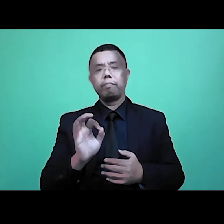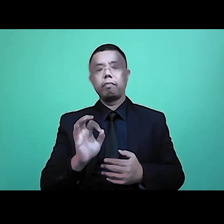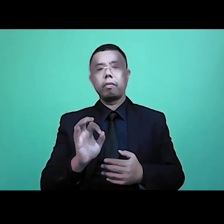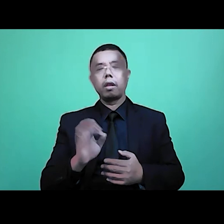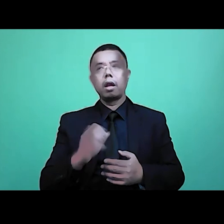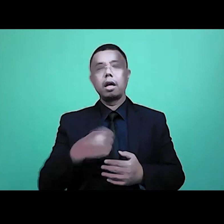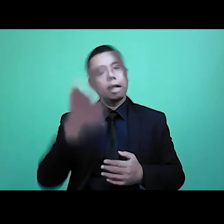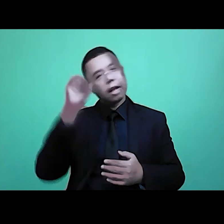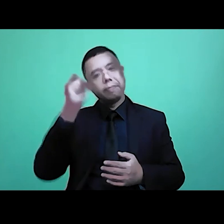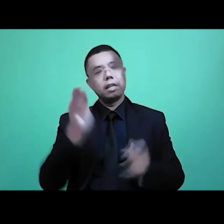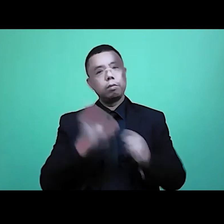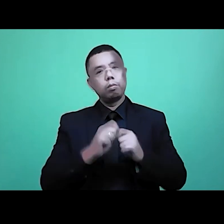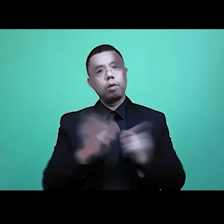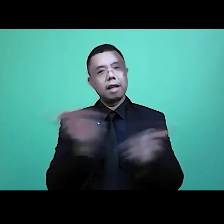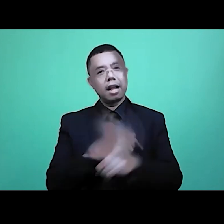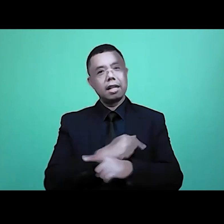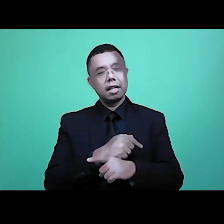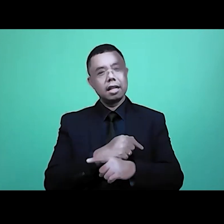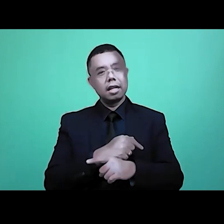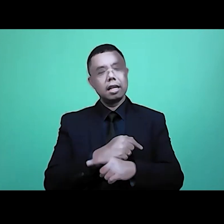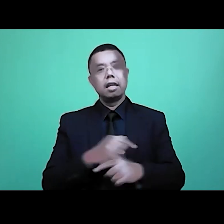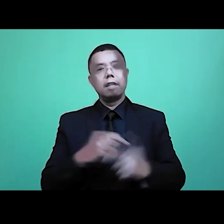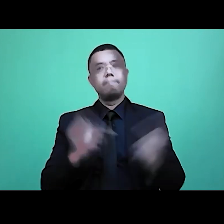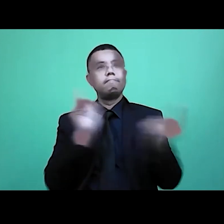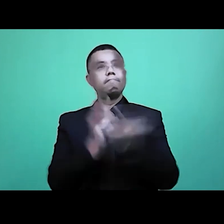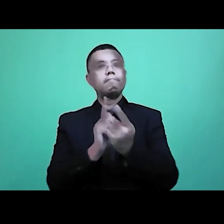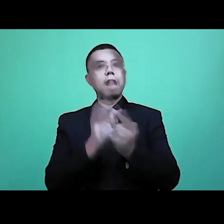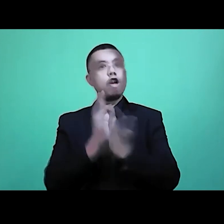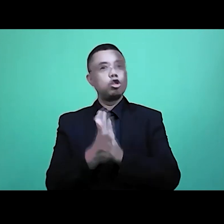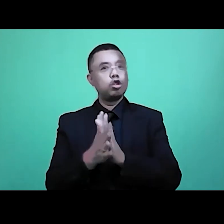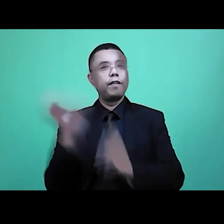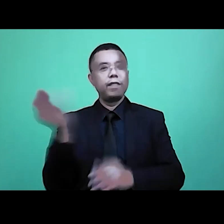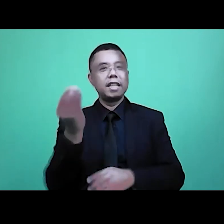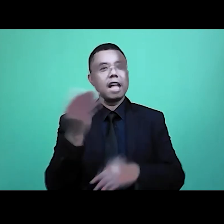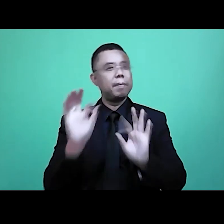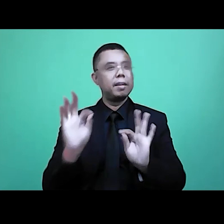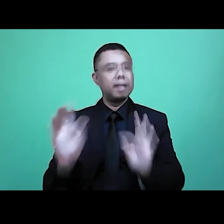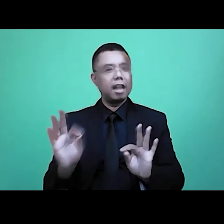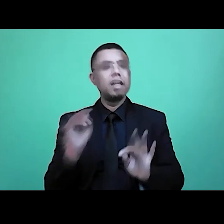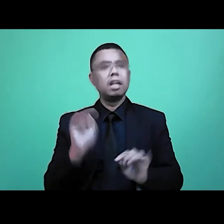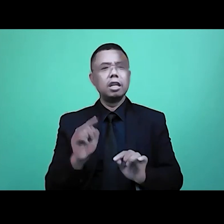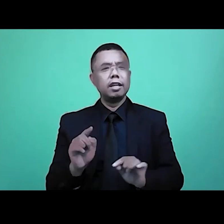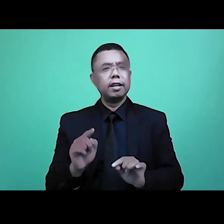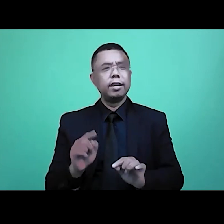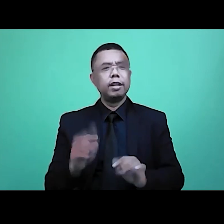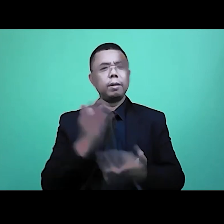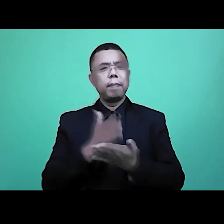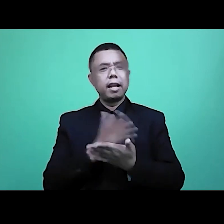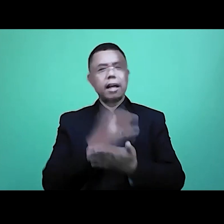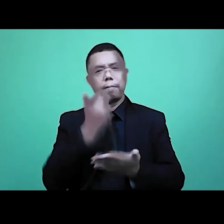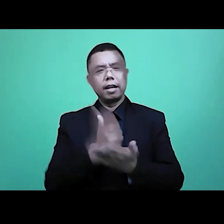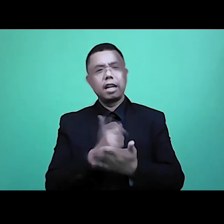Tourism and education in normal times are at the very forefront of our bilateral engagement.